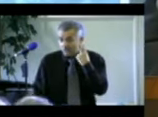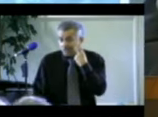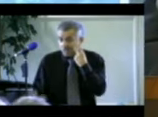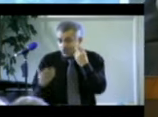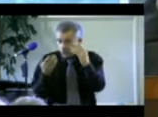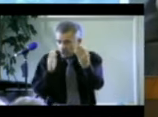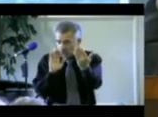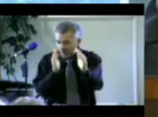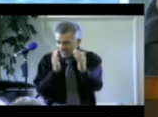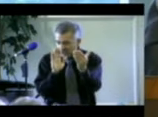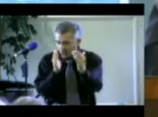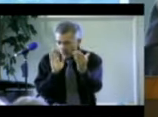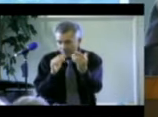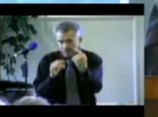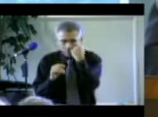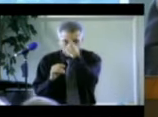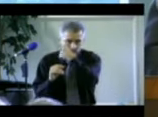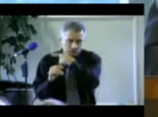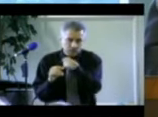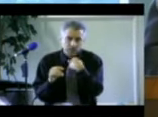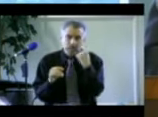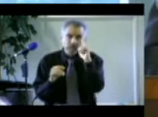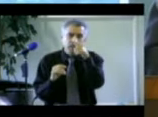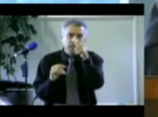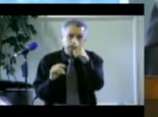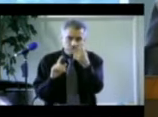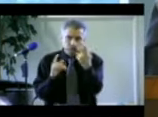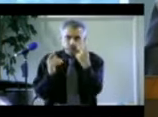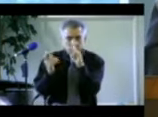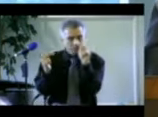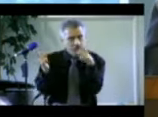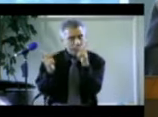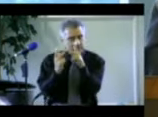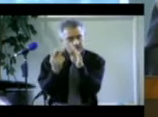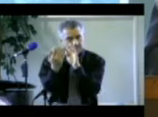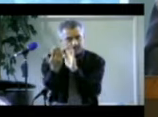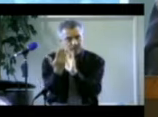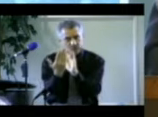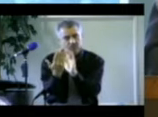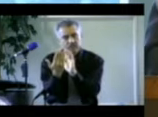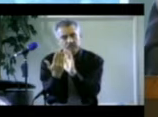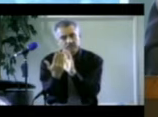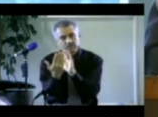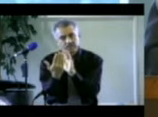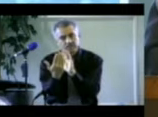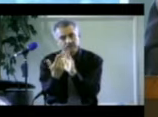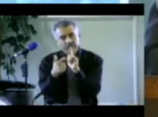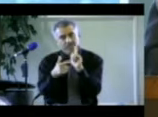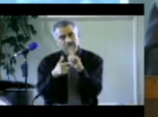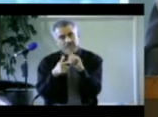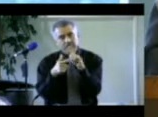as in a mirror. Then we shall see face to face. Now I know in part, then I shall